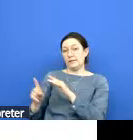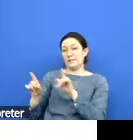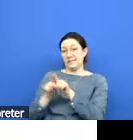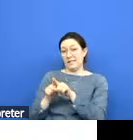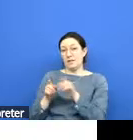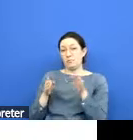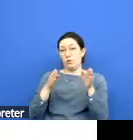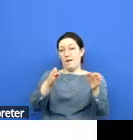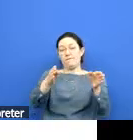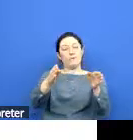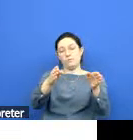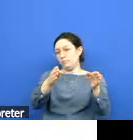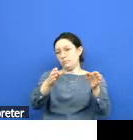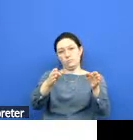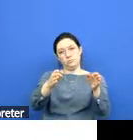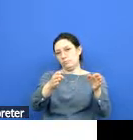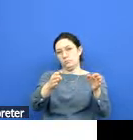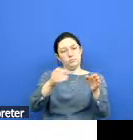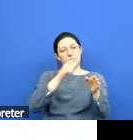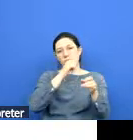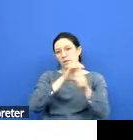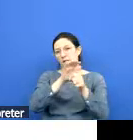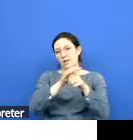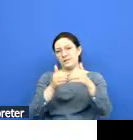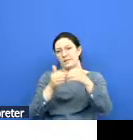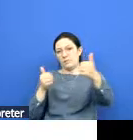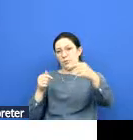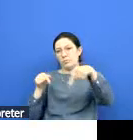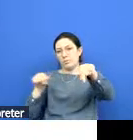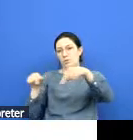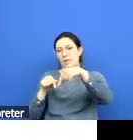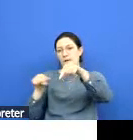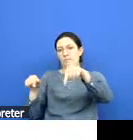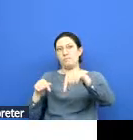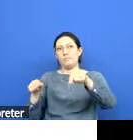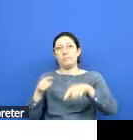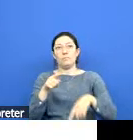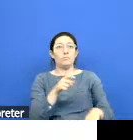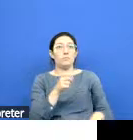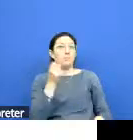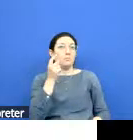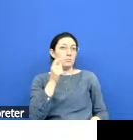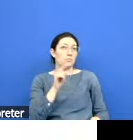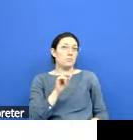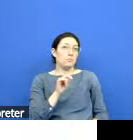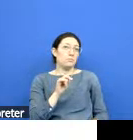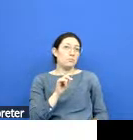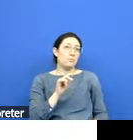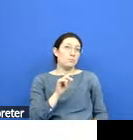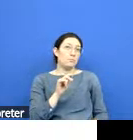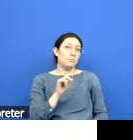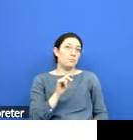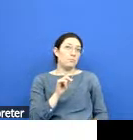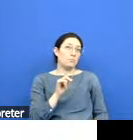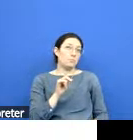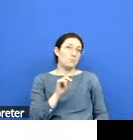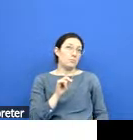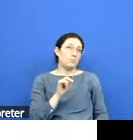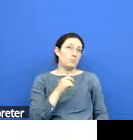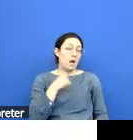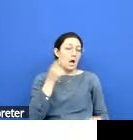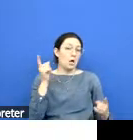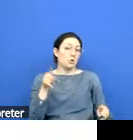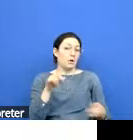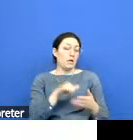drive, there's not enough separation between those. if I have the fire safety, you know, that's why I think it should be a fire gate. I absolutely